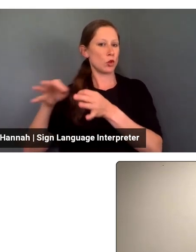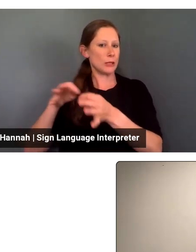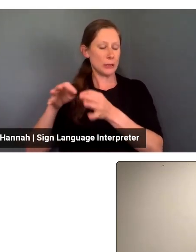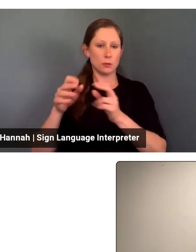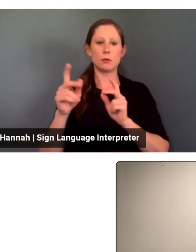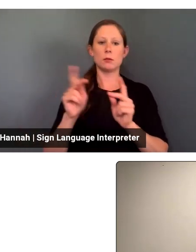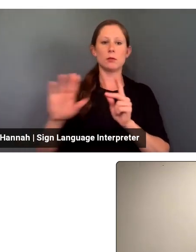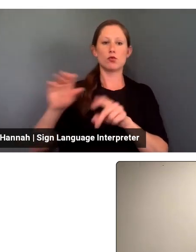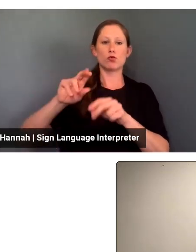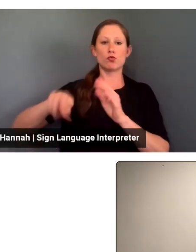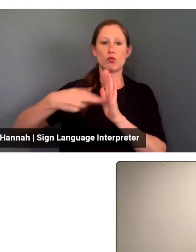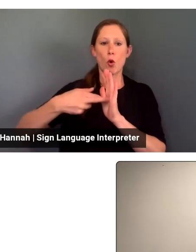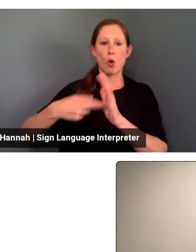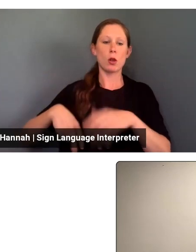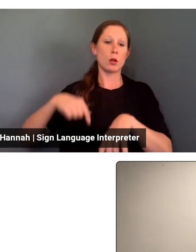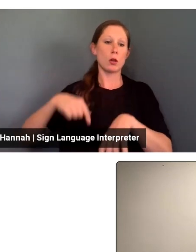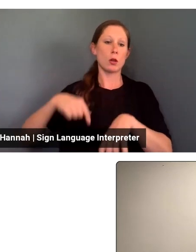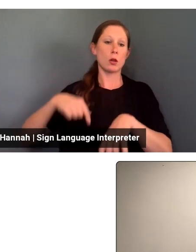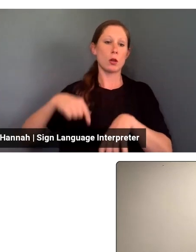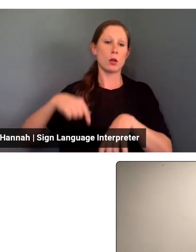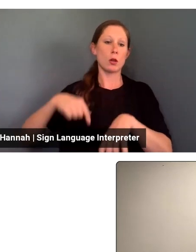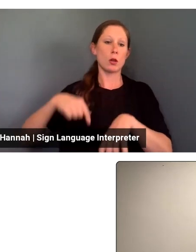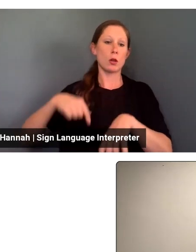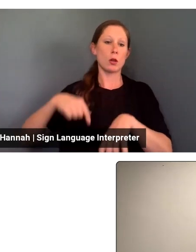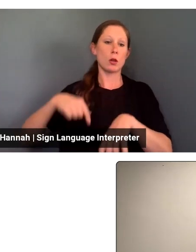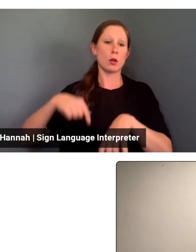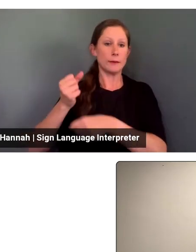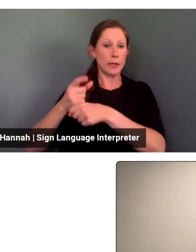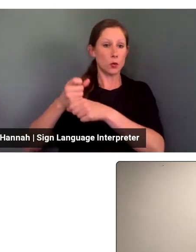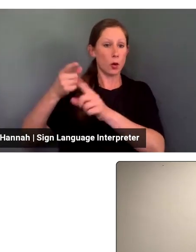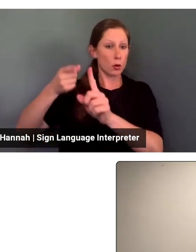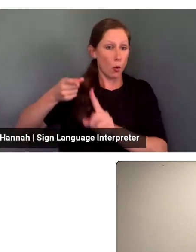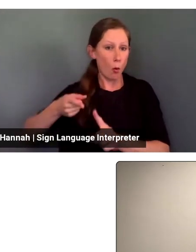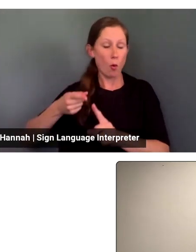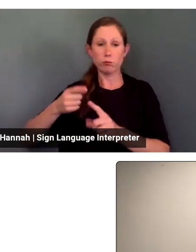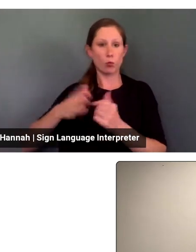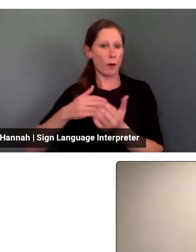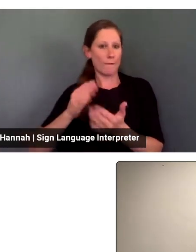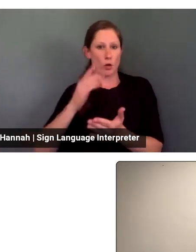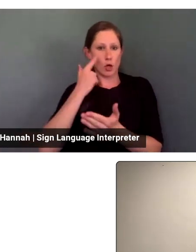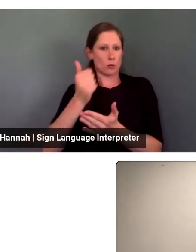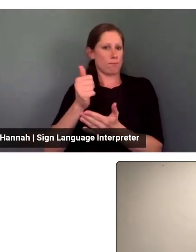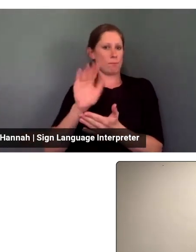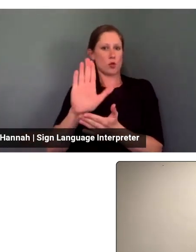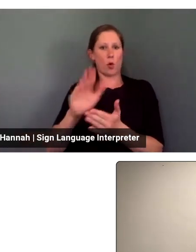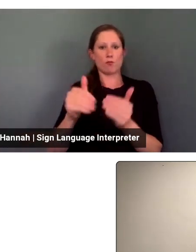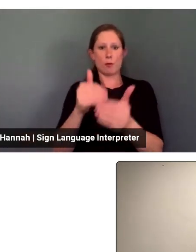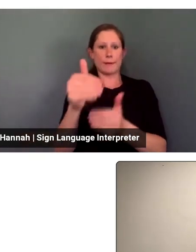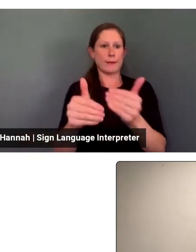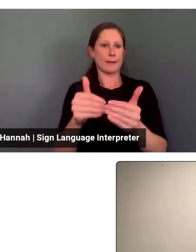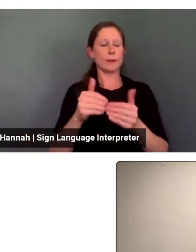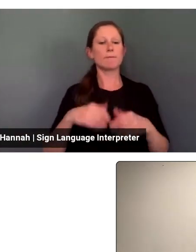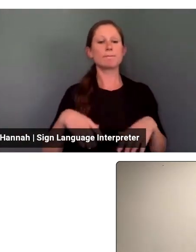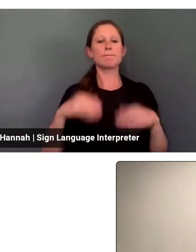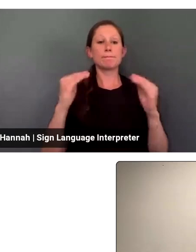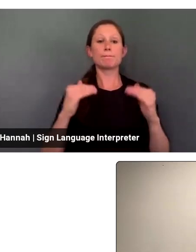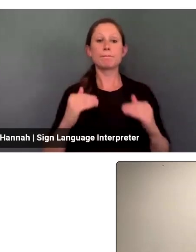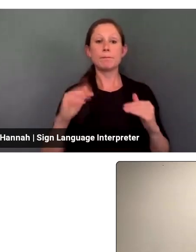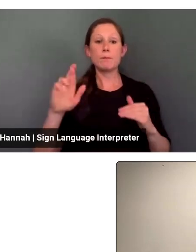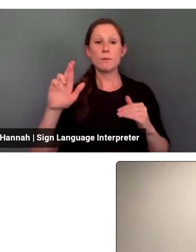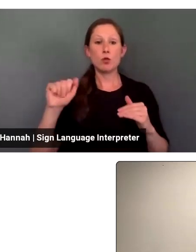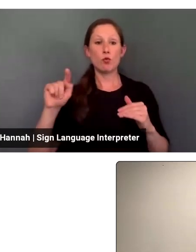quarterly goals or annual goals or OKRs or whatever you use, and you have a process to then, rate people and have